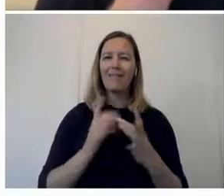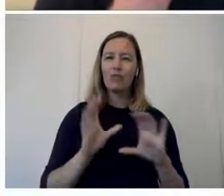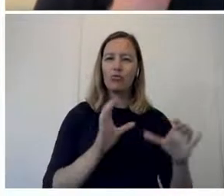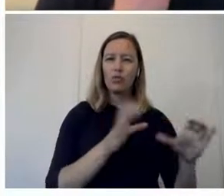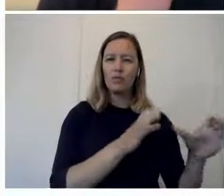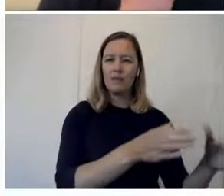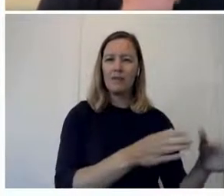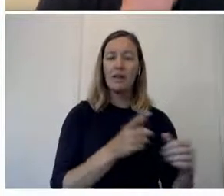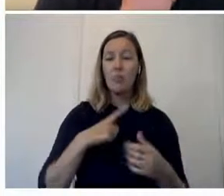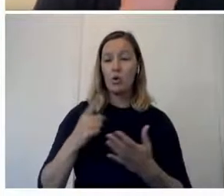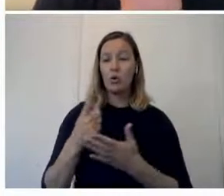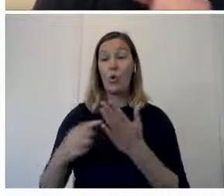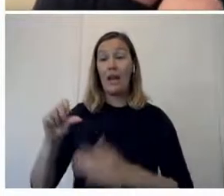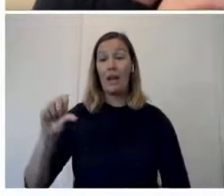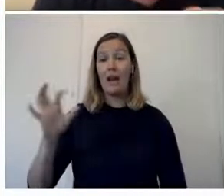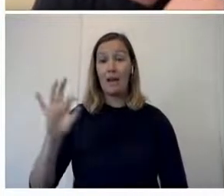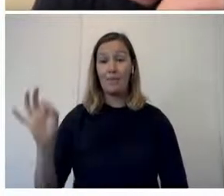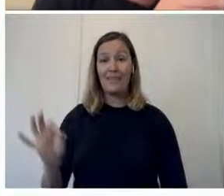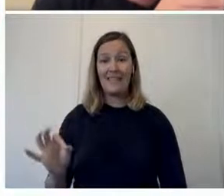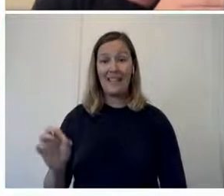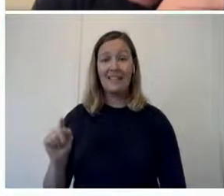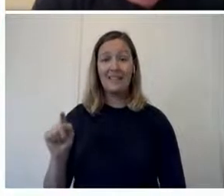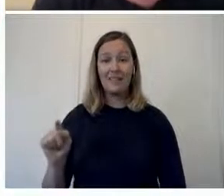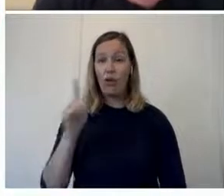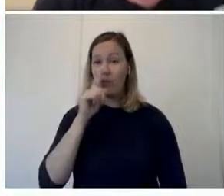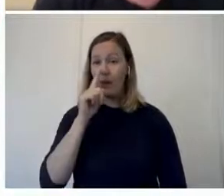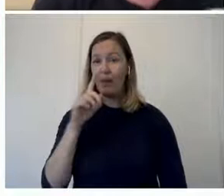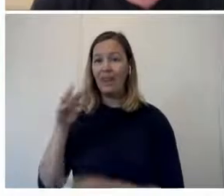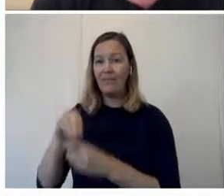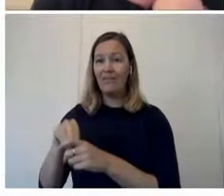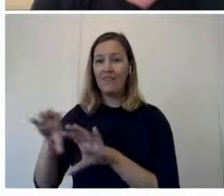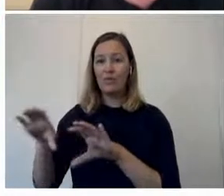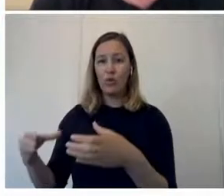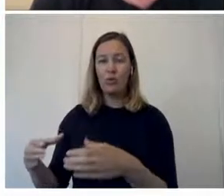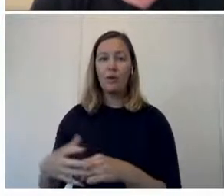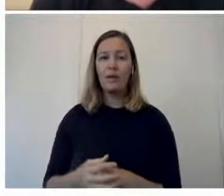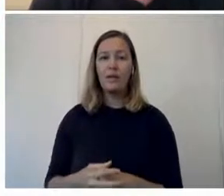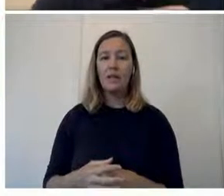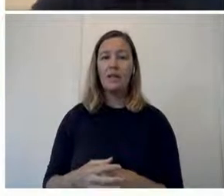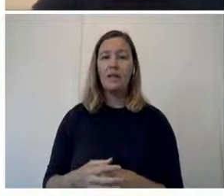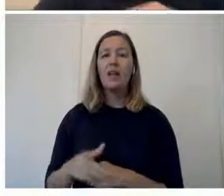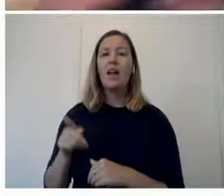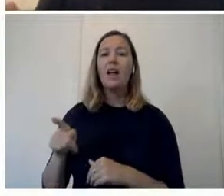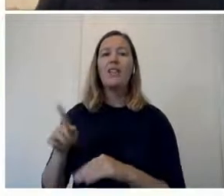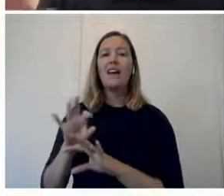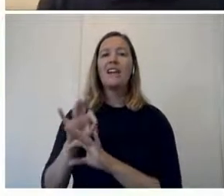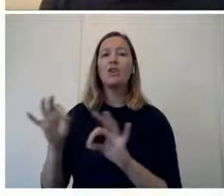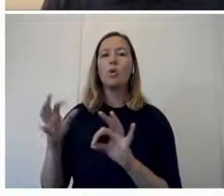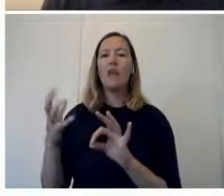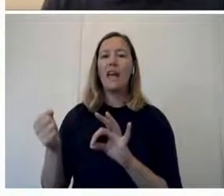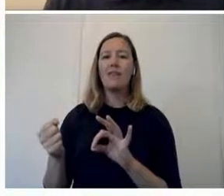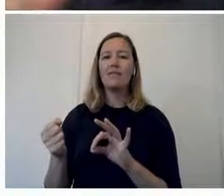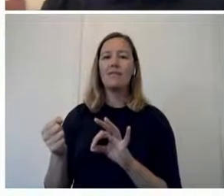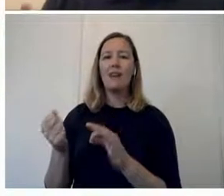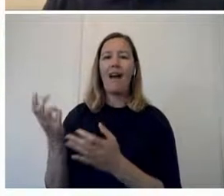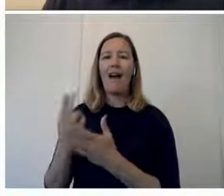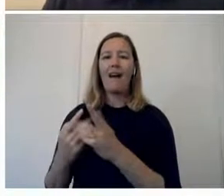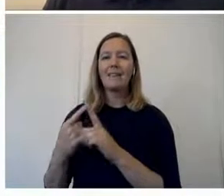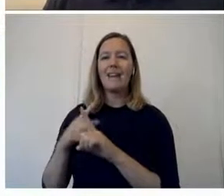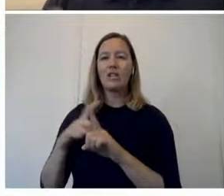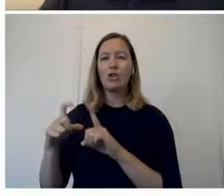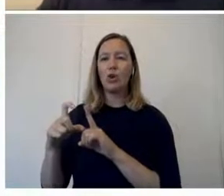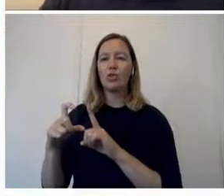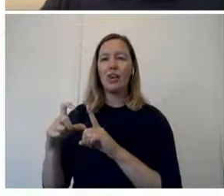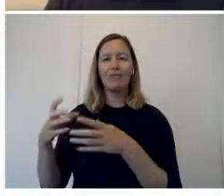9% of them in the market. They don't have a category called arts and culture. They just have leisure. Everything is leisure.